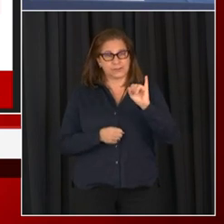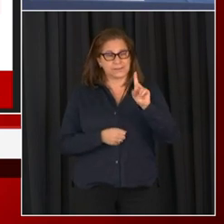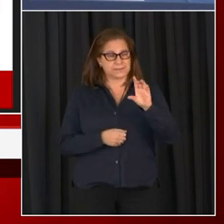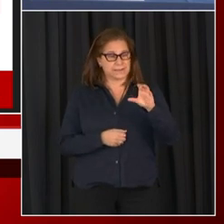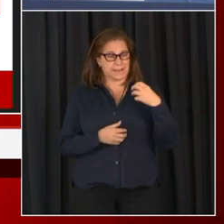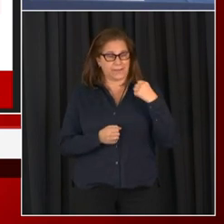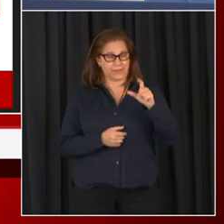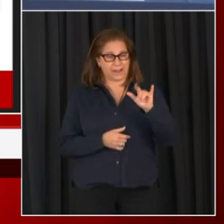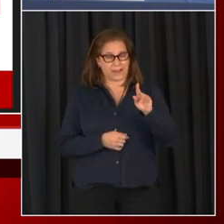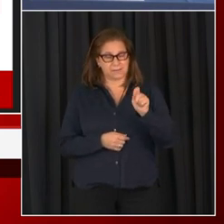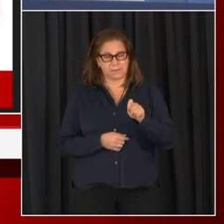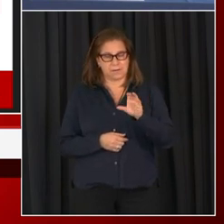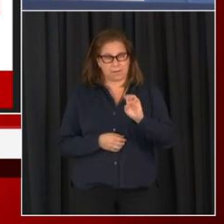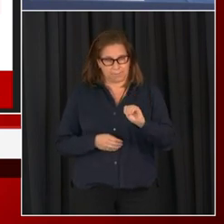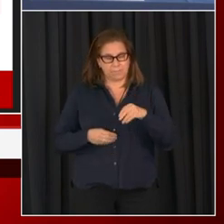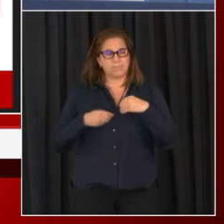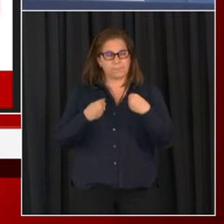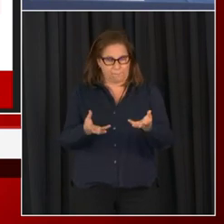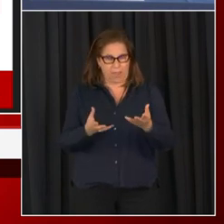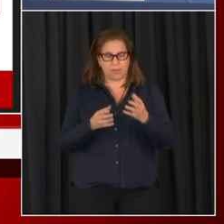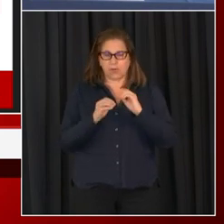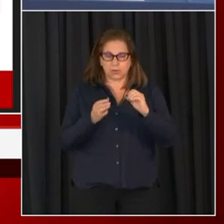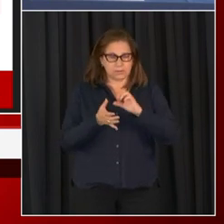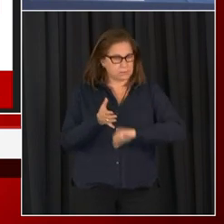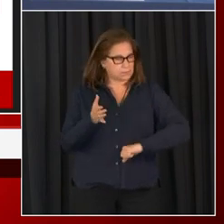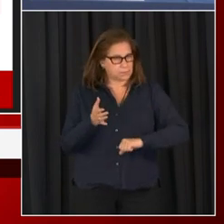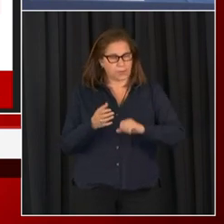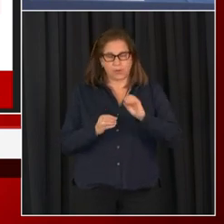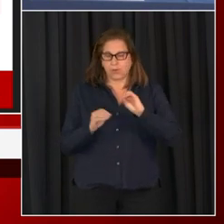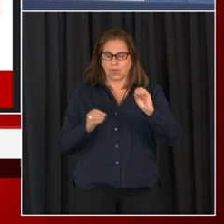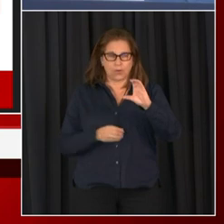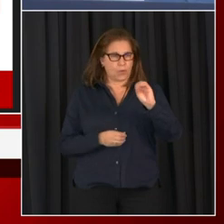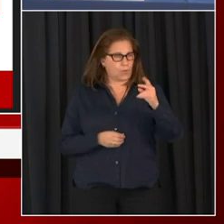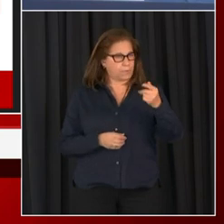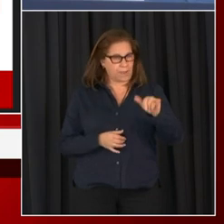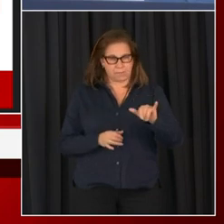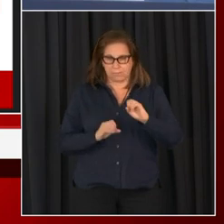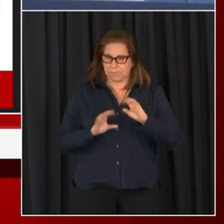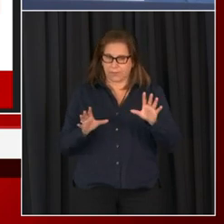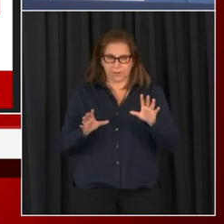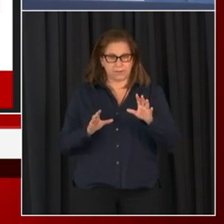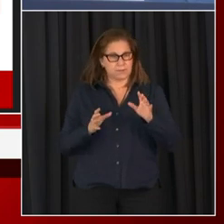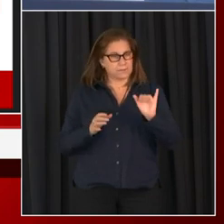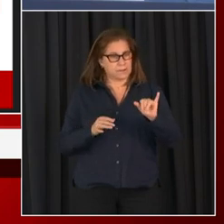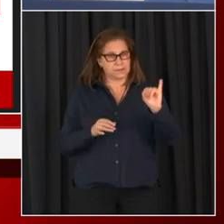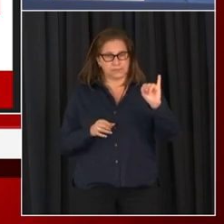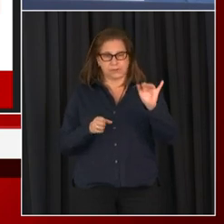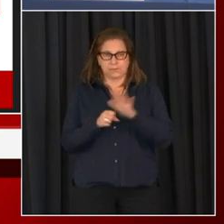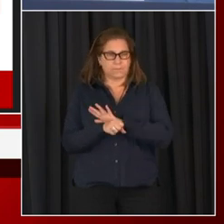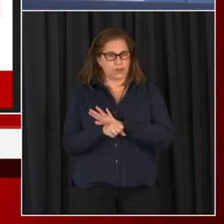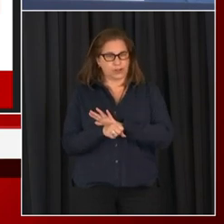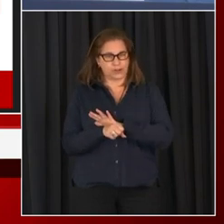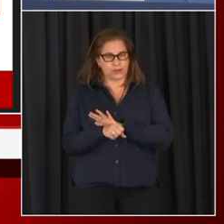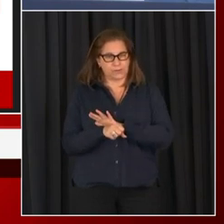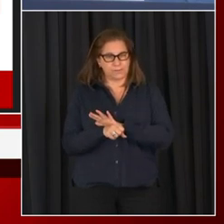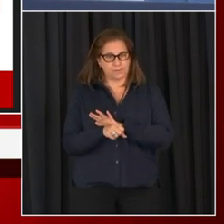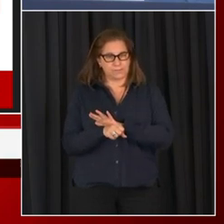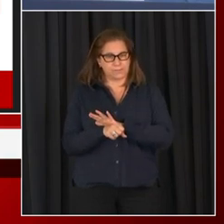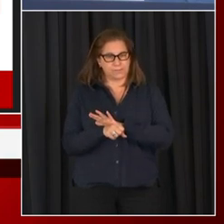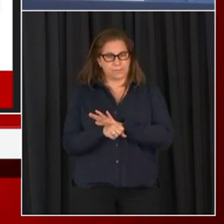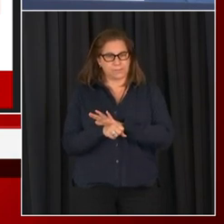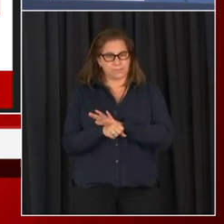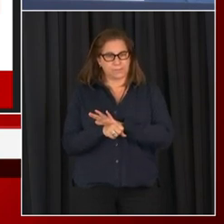deductibles, no copays, no coinsurance. And that's thanks to our insurance commissioner, Karima Woods,